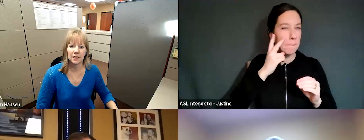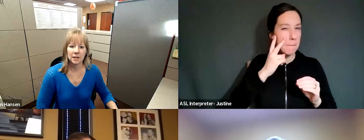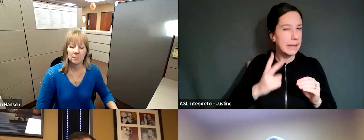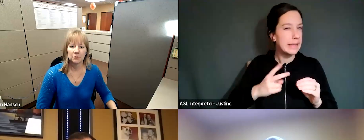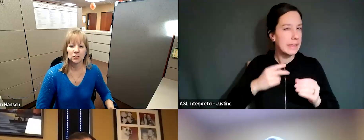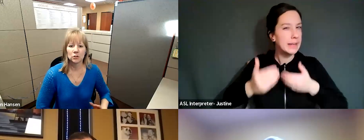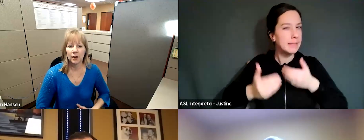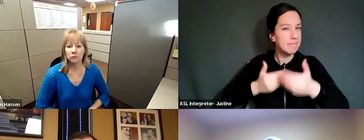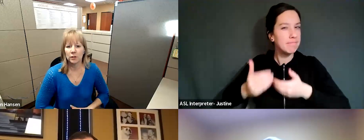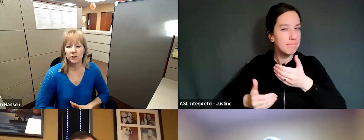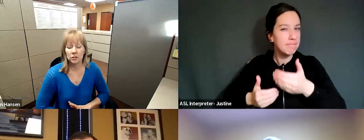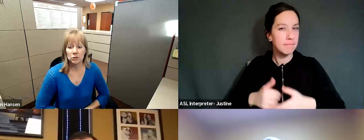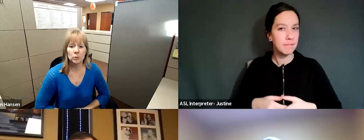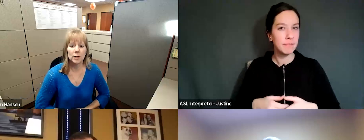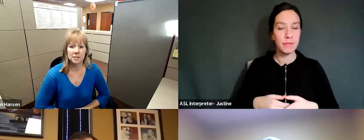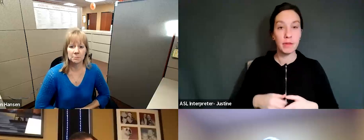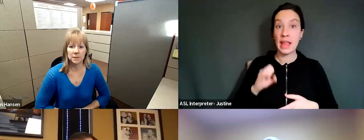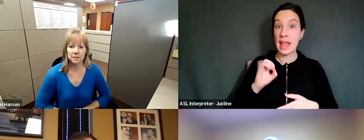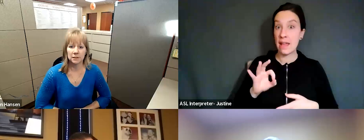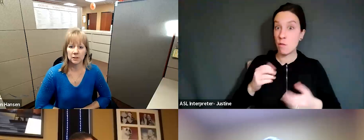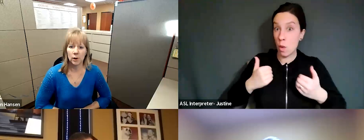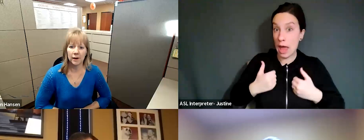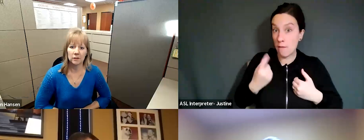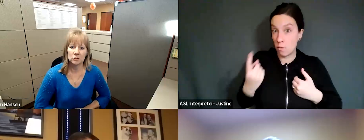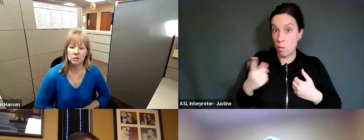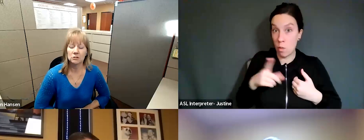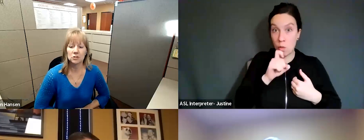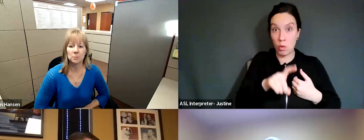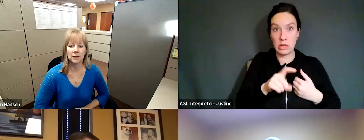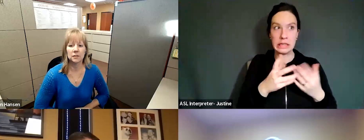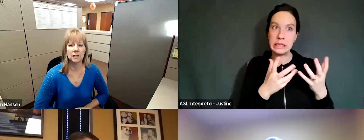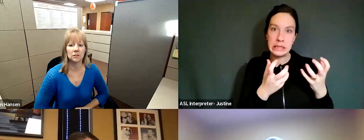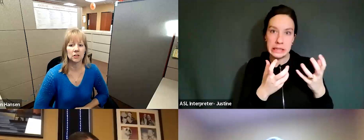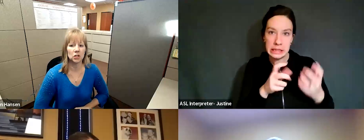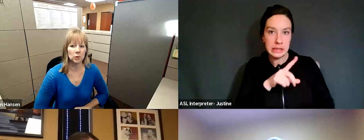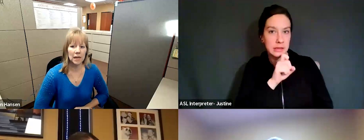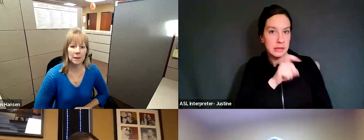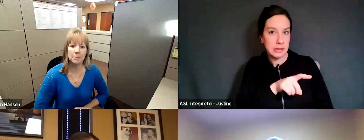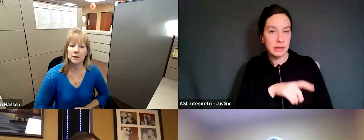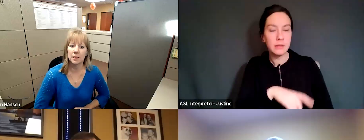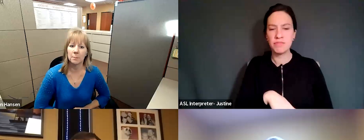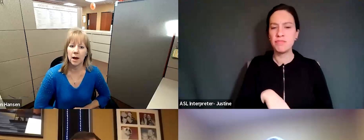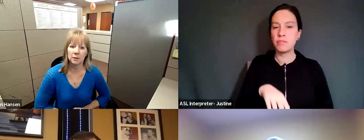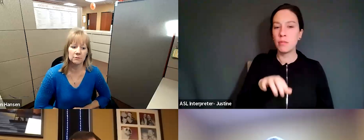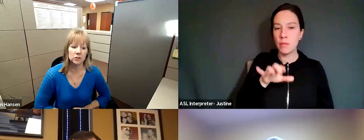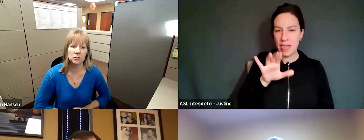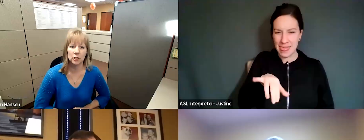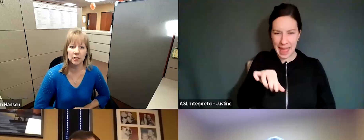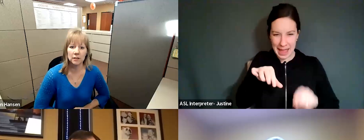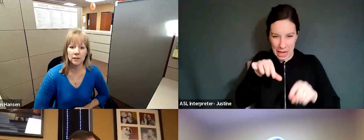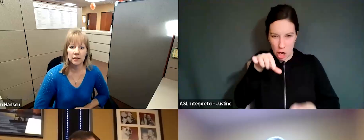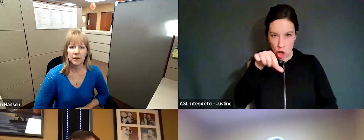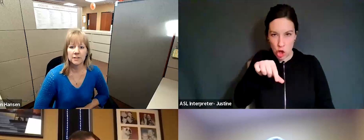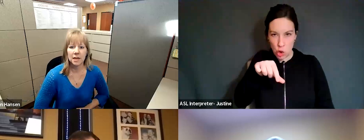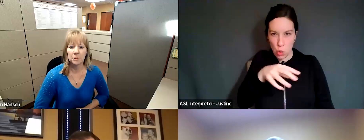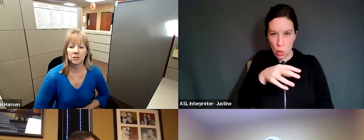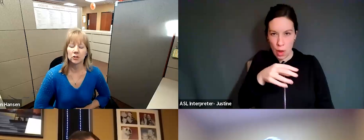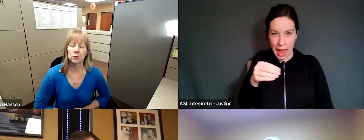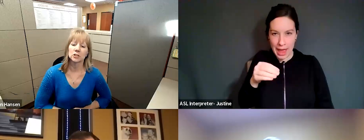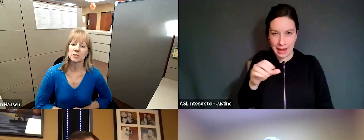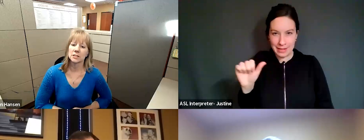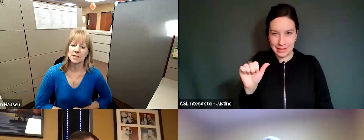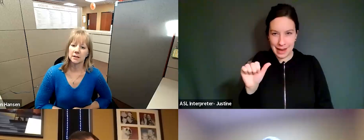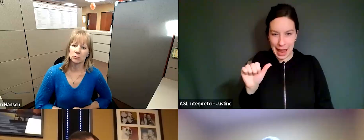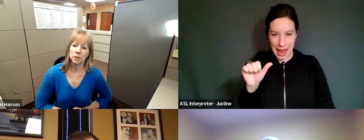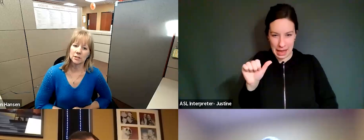bit. But if you do have one that you do want to submit in a little while, you can do so by clicking the Q&A button on the bottom of your screen and typing in